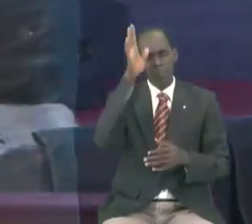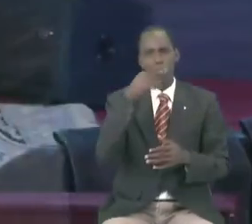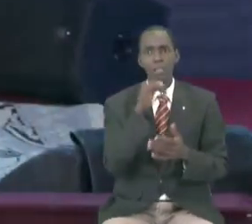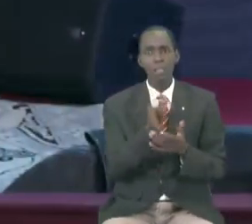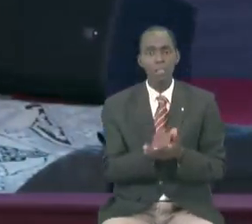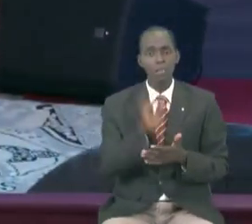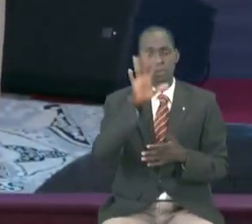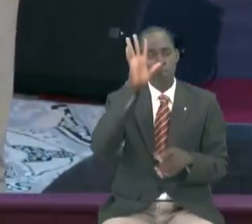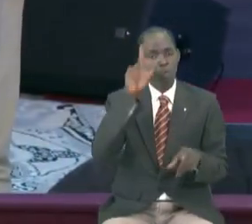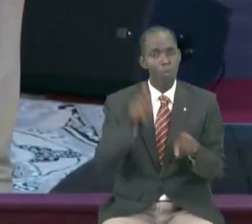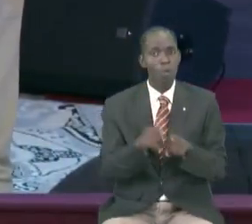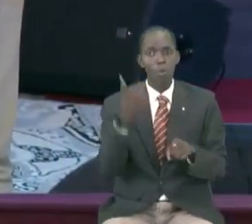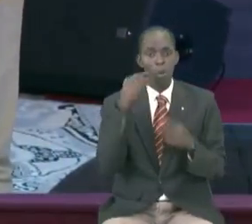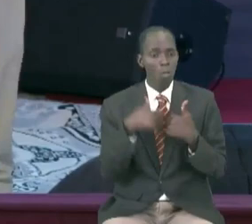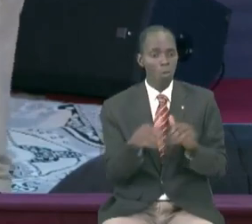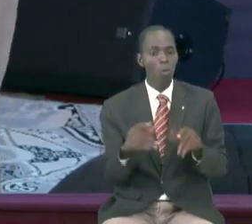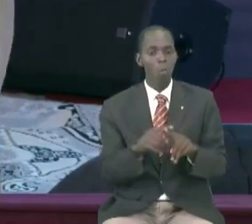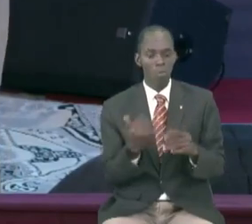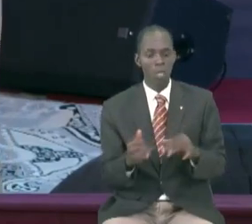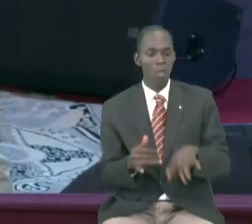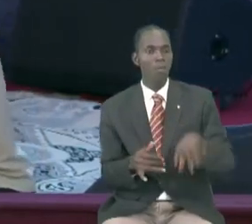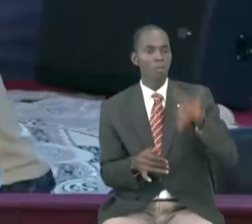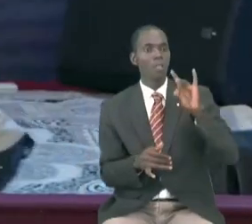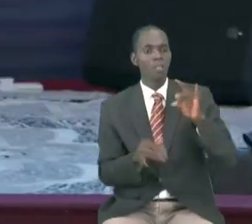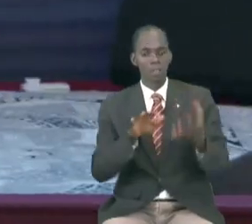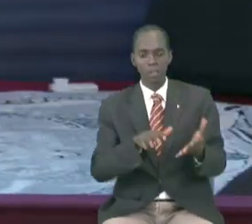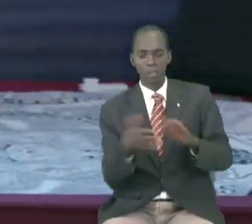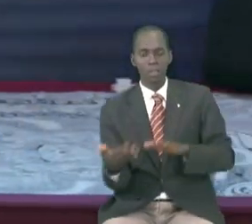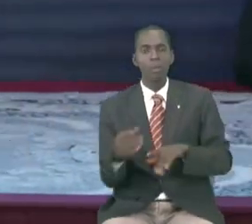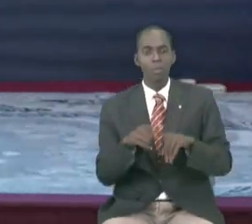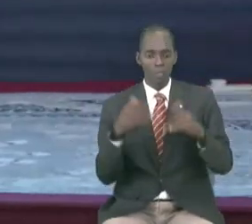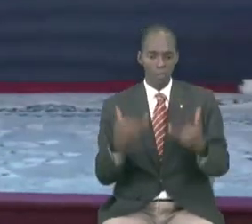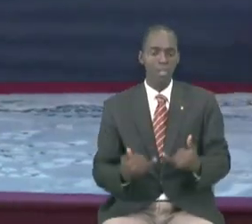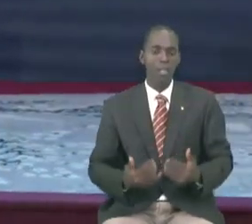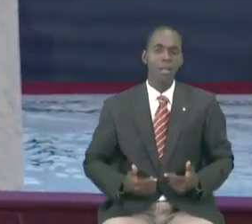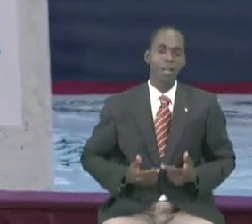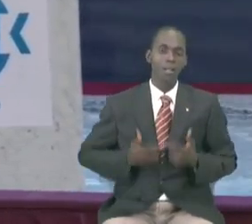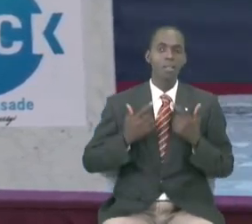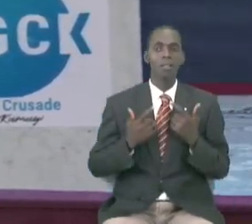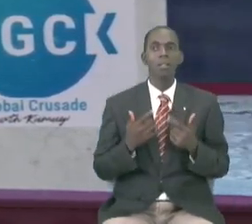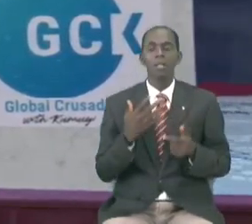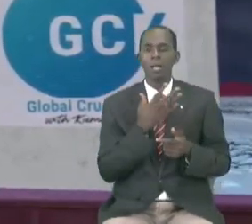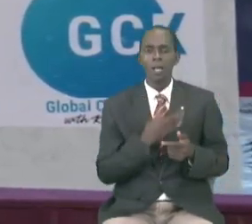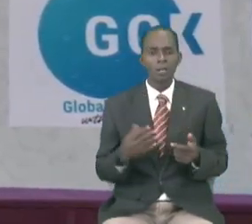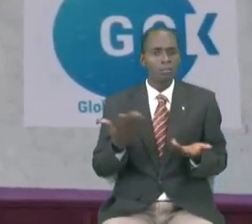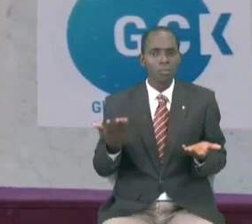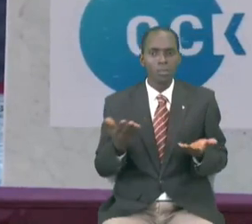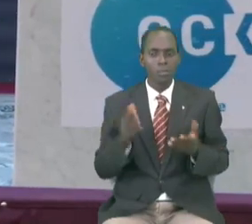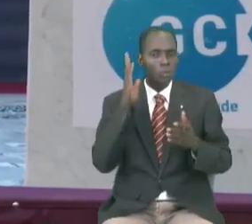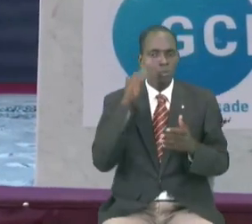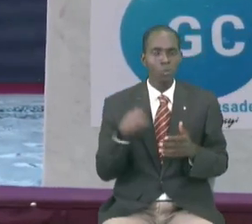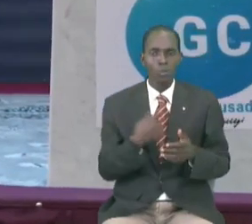we rejoice? That ended with a question. And Jonah now acted like